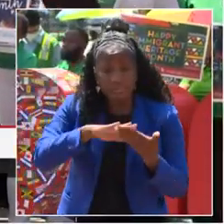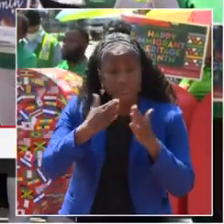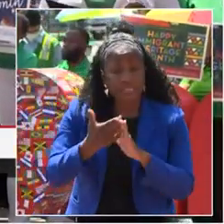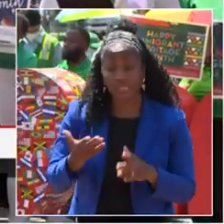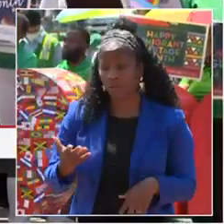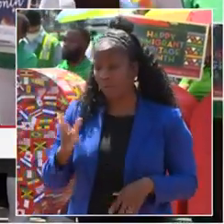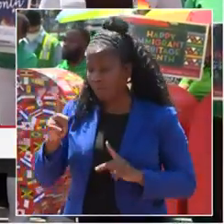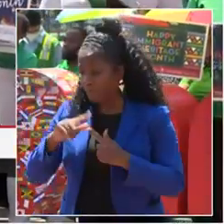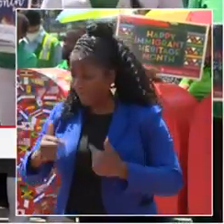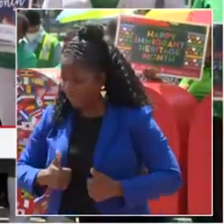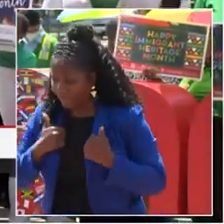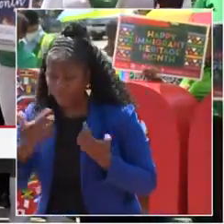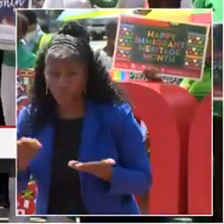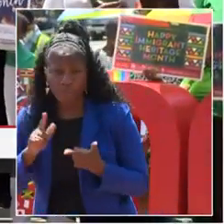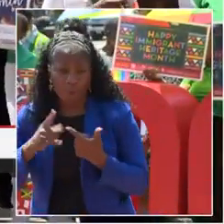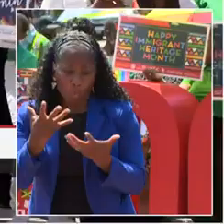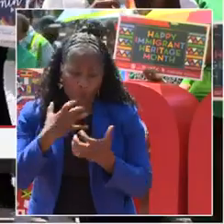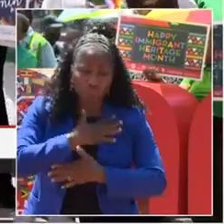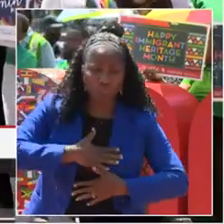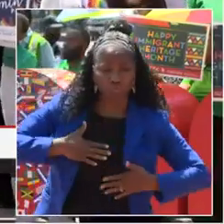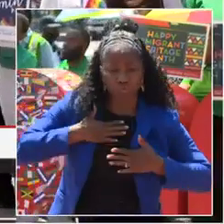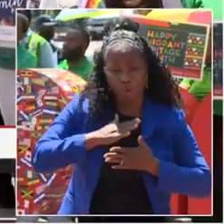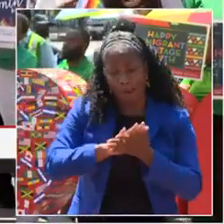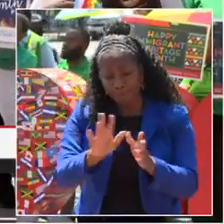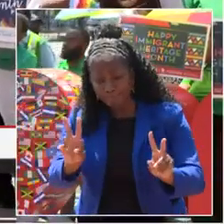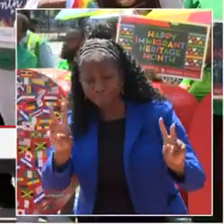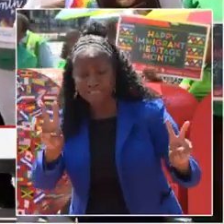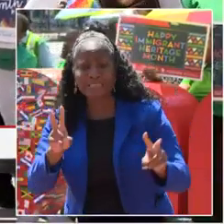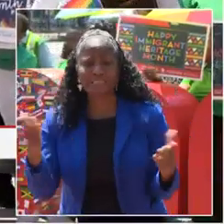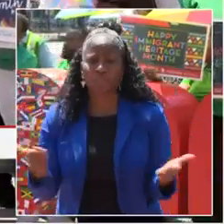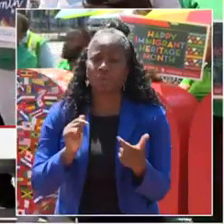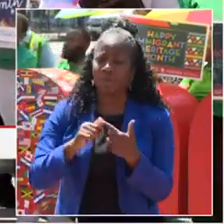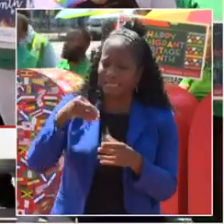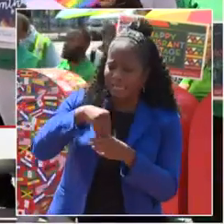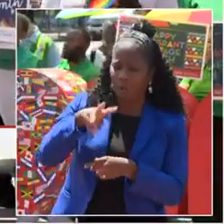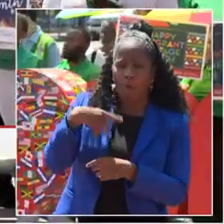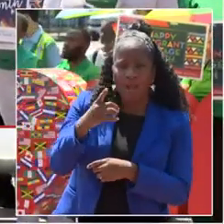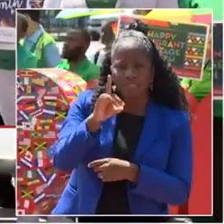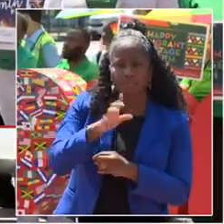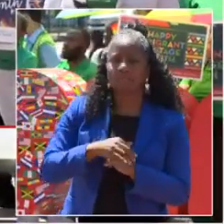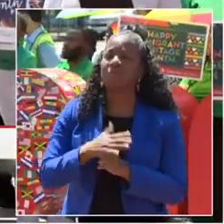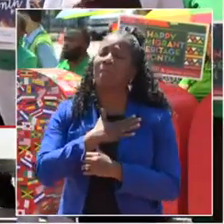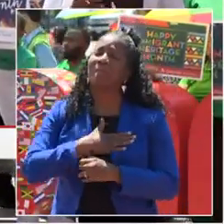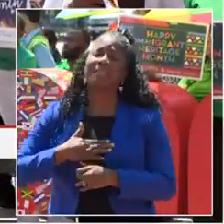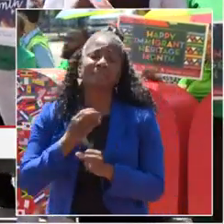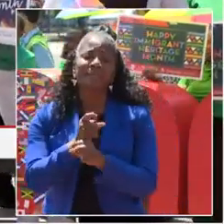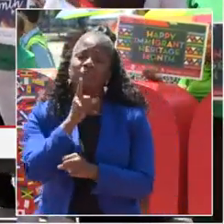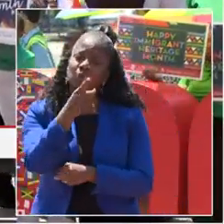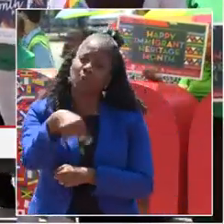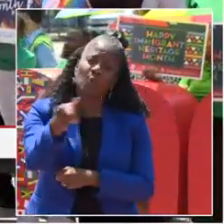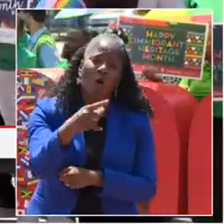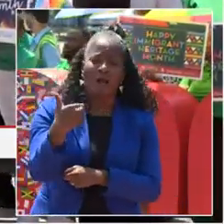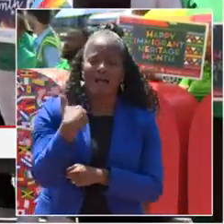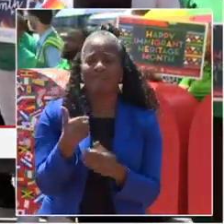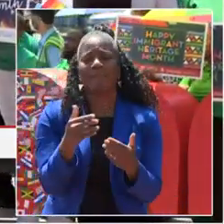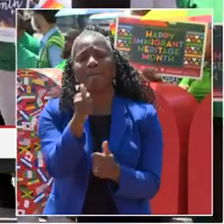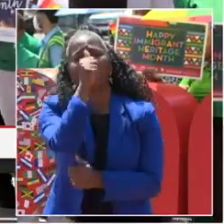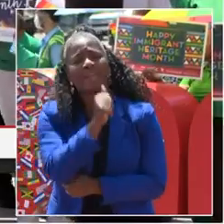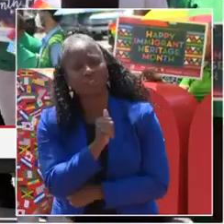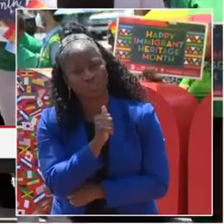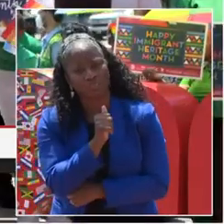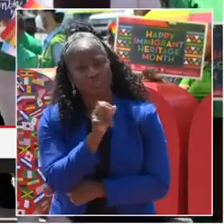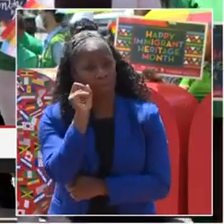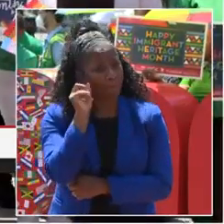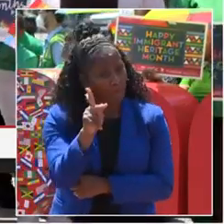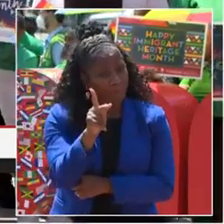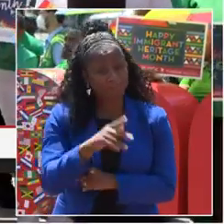who are here in our city, who want to enjoy the peace and serenity of Washington, D.C. So please make sure that you pack your patience.